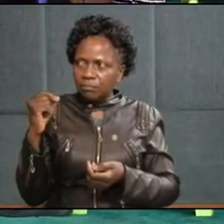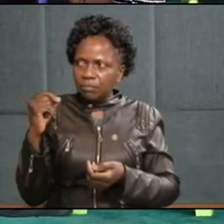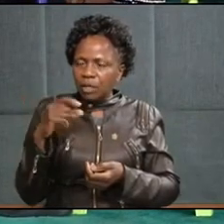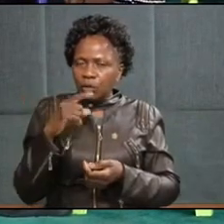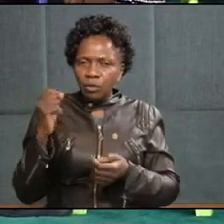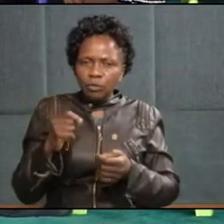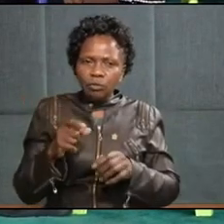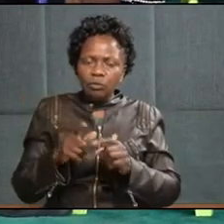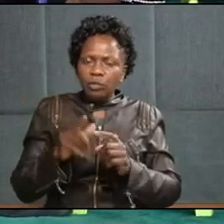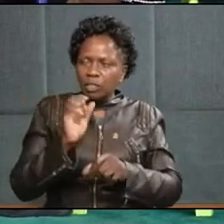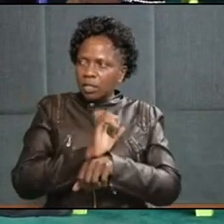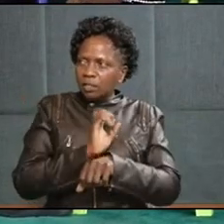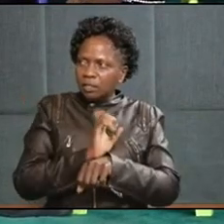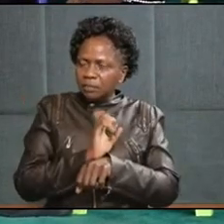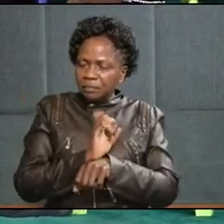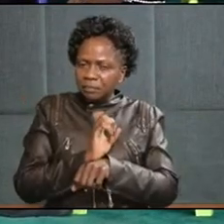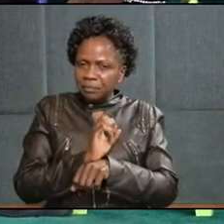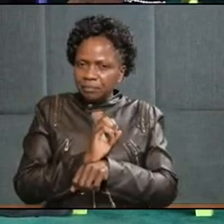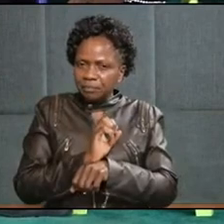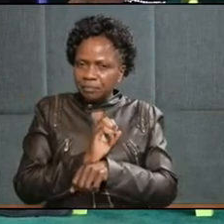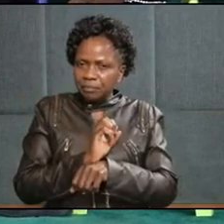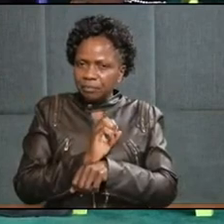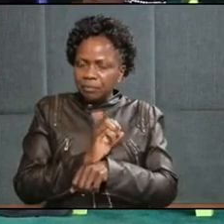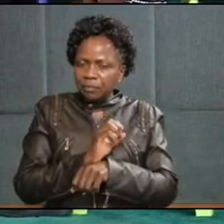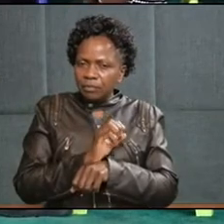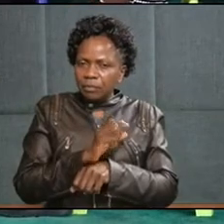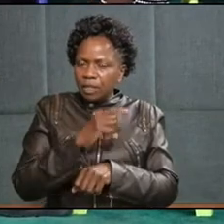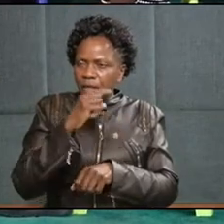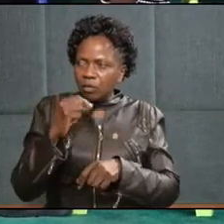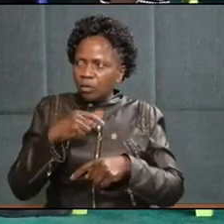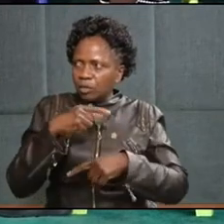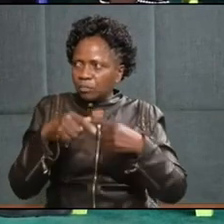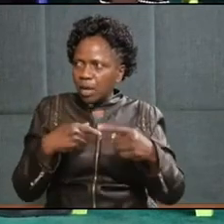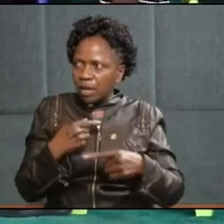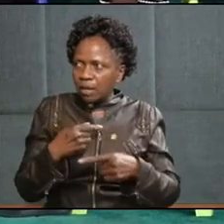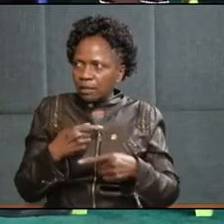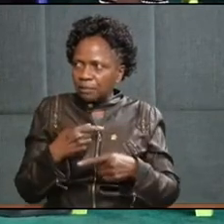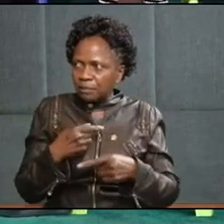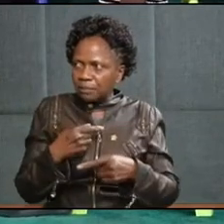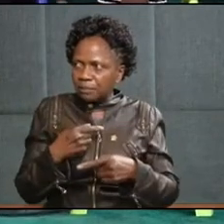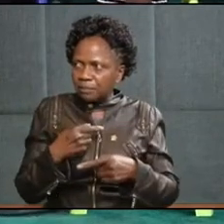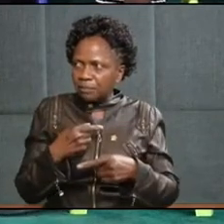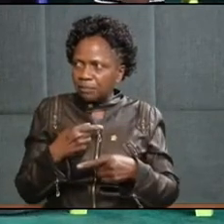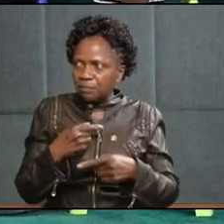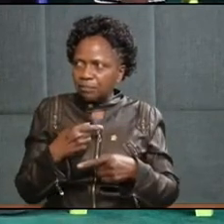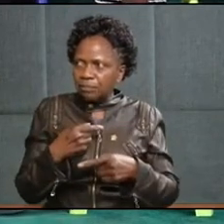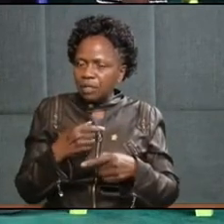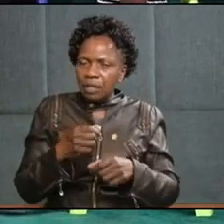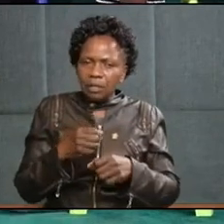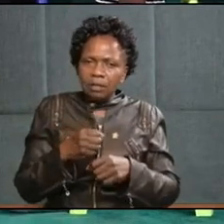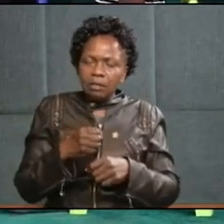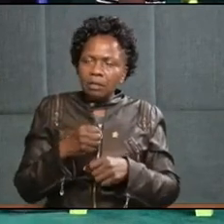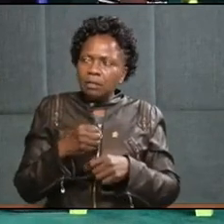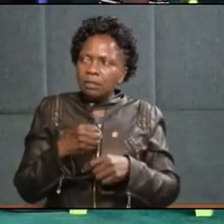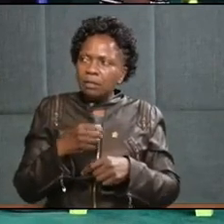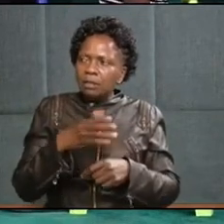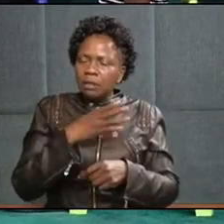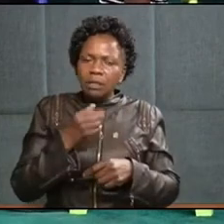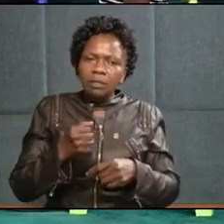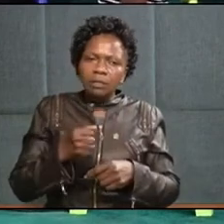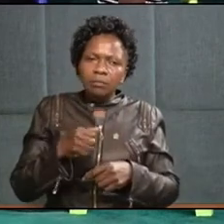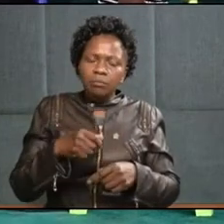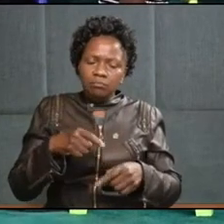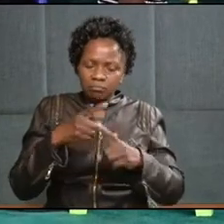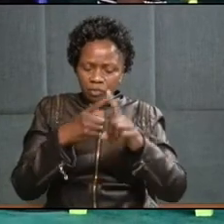He goes to the church, greets them, and then he goes back down to Antioch. Yes, Paul goes and greets the church, and then he